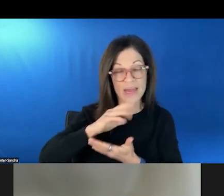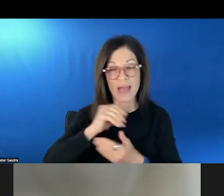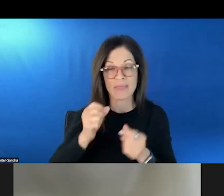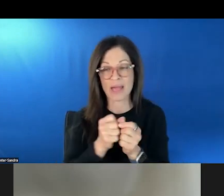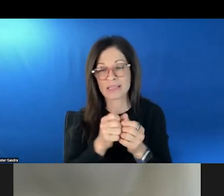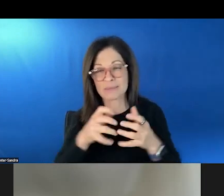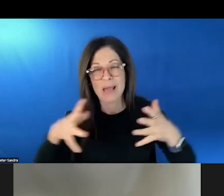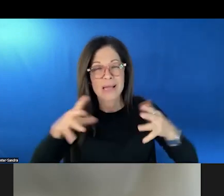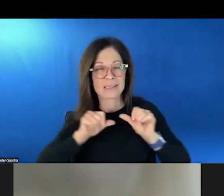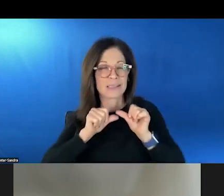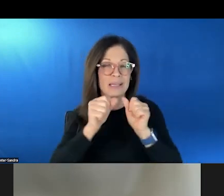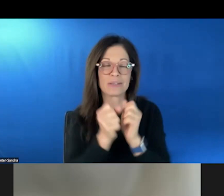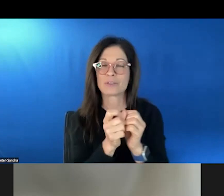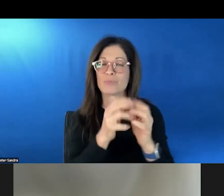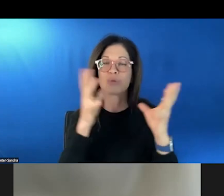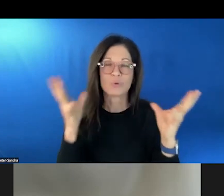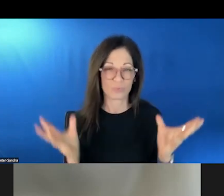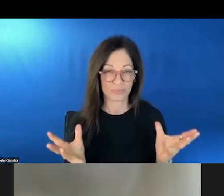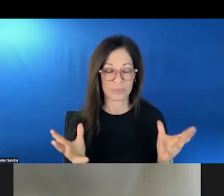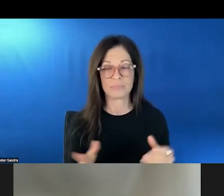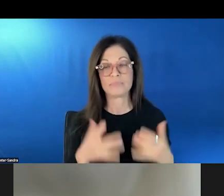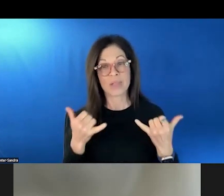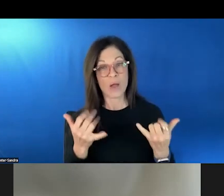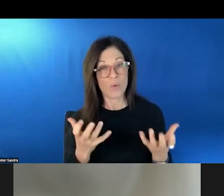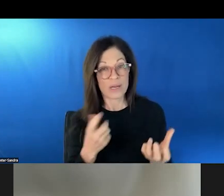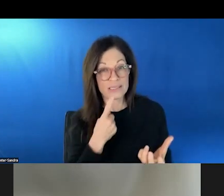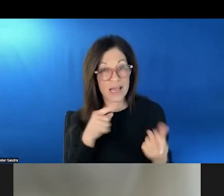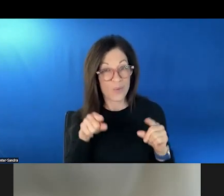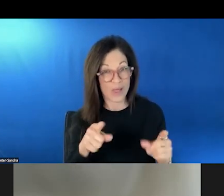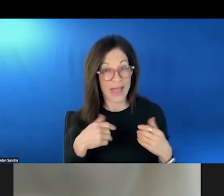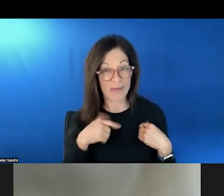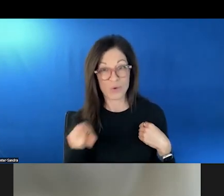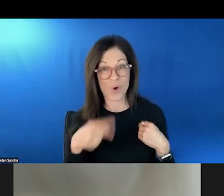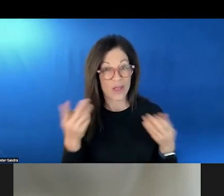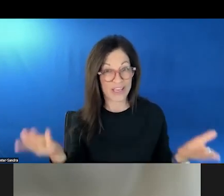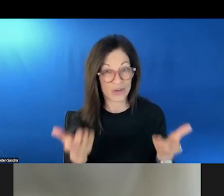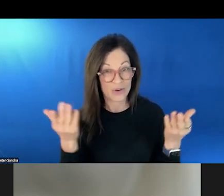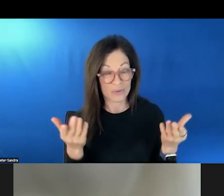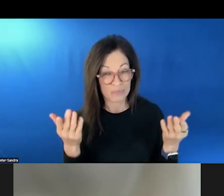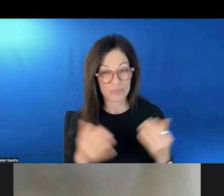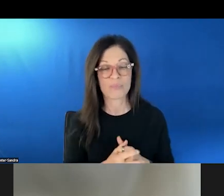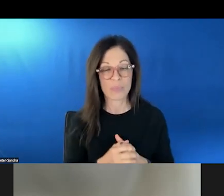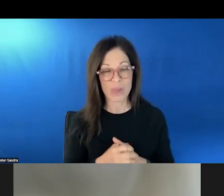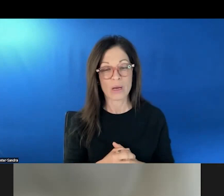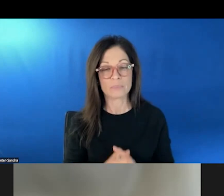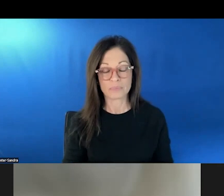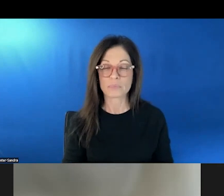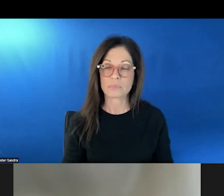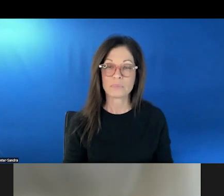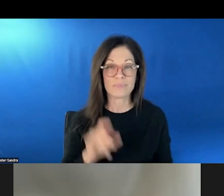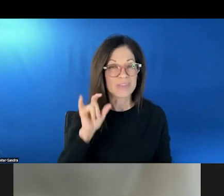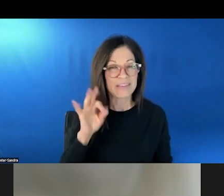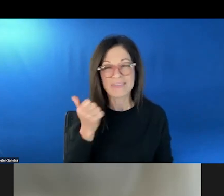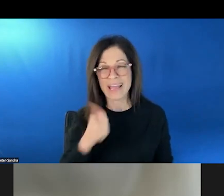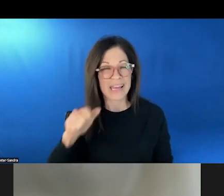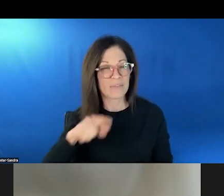and continues to bloom. Let me say, while I have all of you here, if any of you know of an